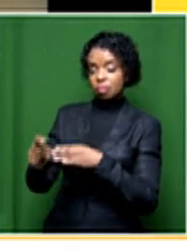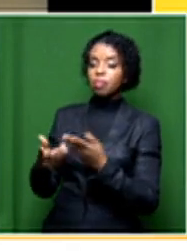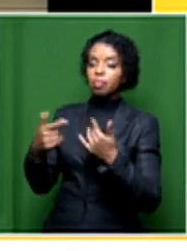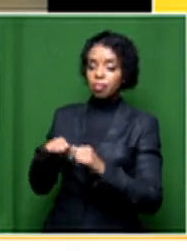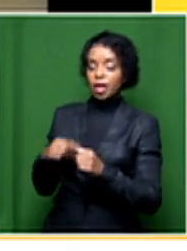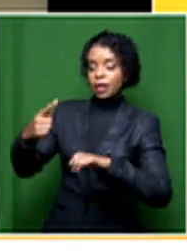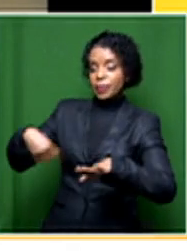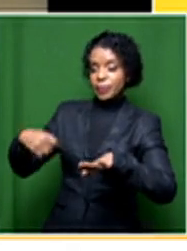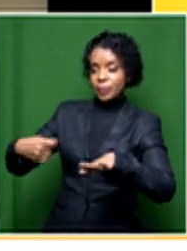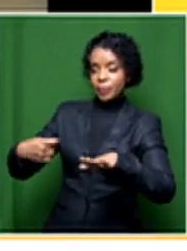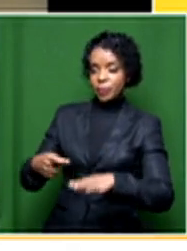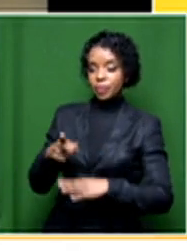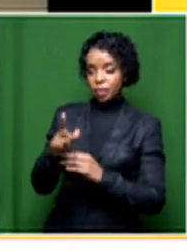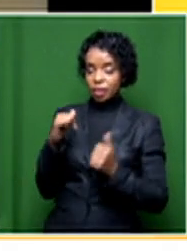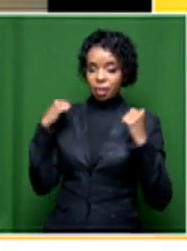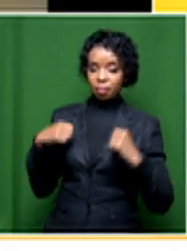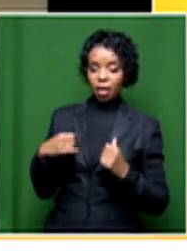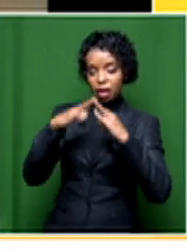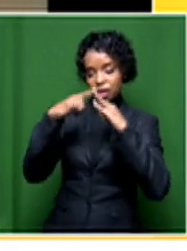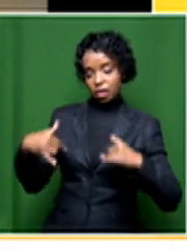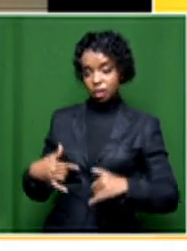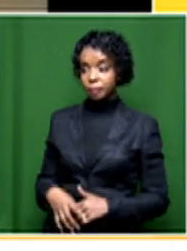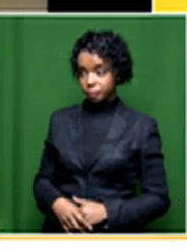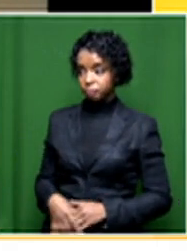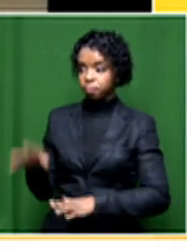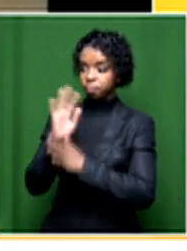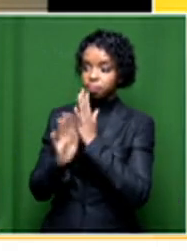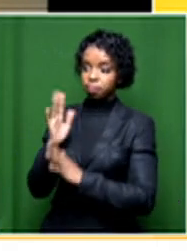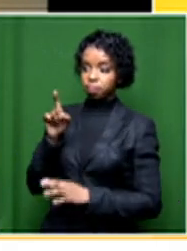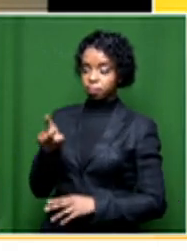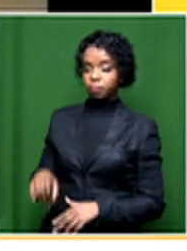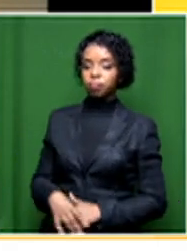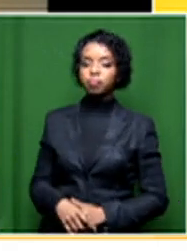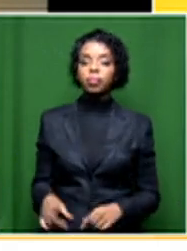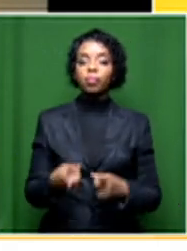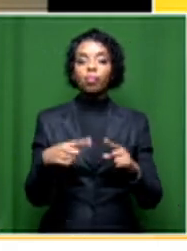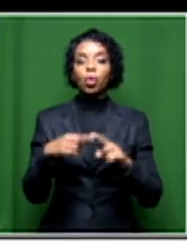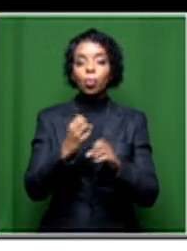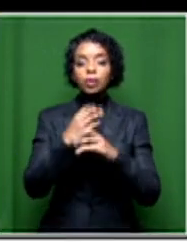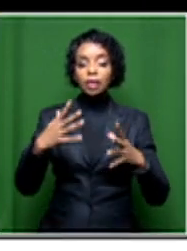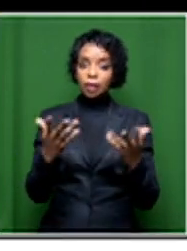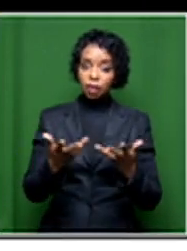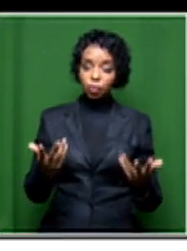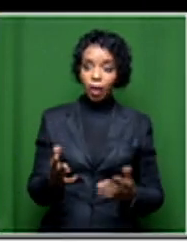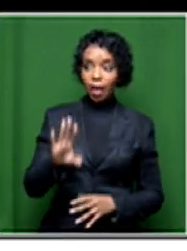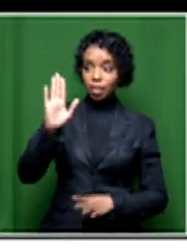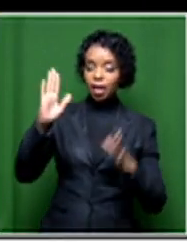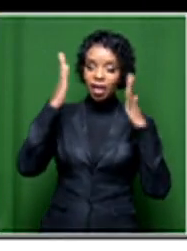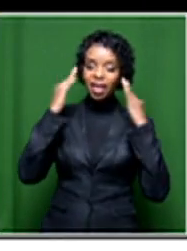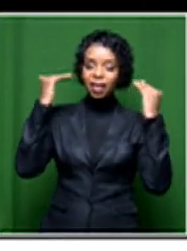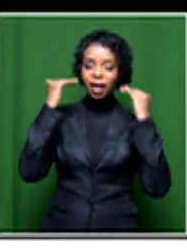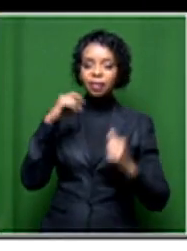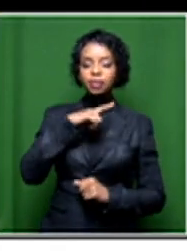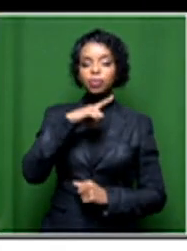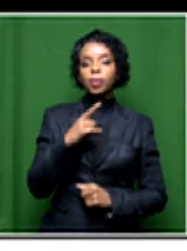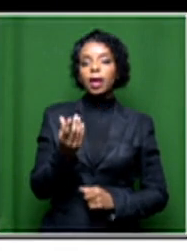shelter bags. Talk to us about that as well, please. We started in the Netherlands with our social factory, where we employ Syrian